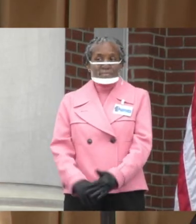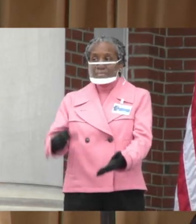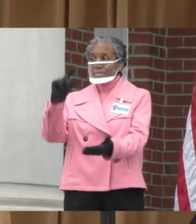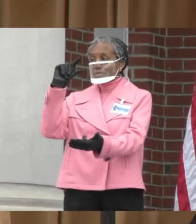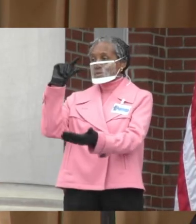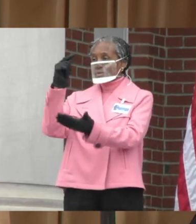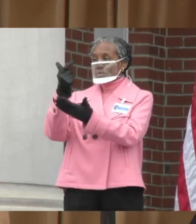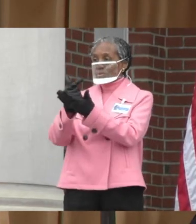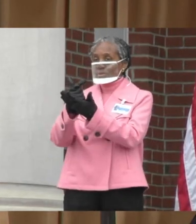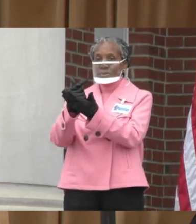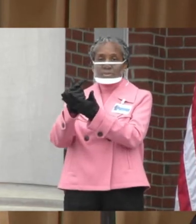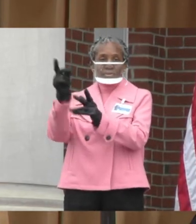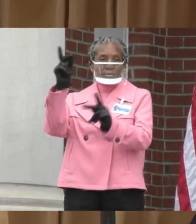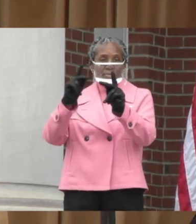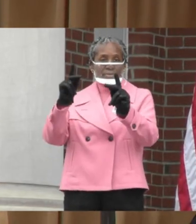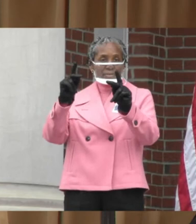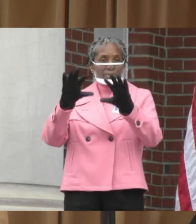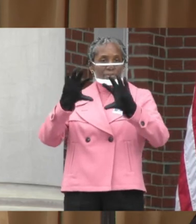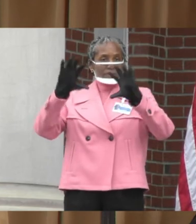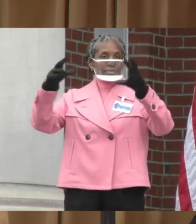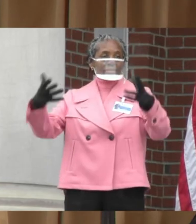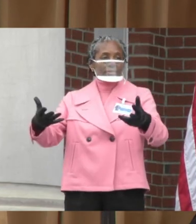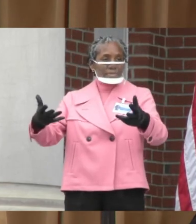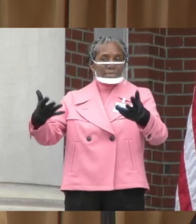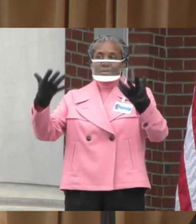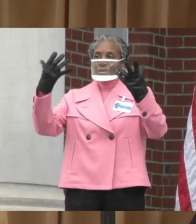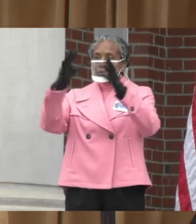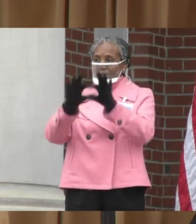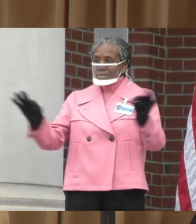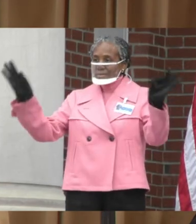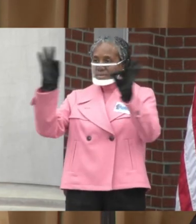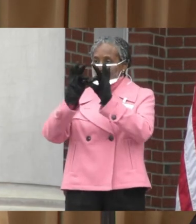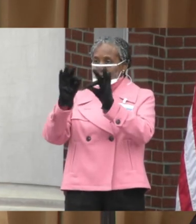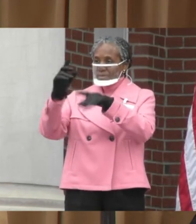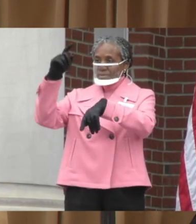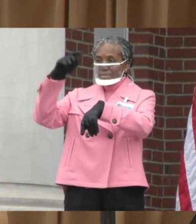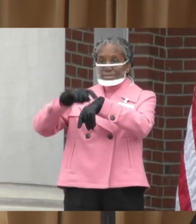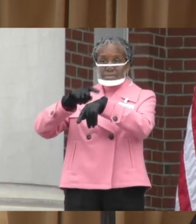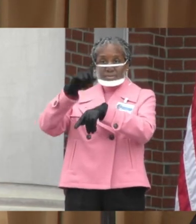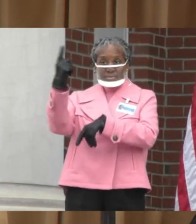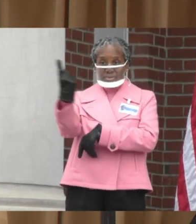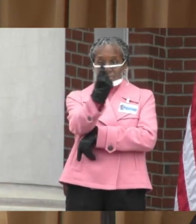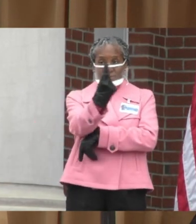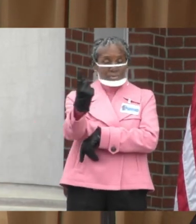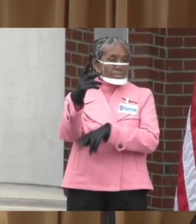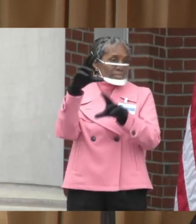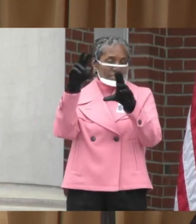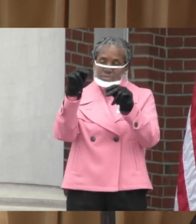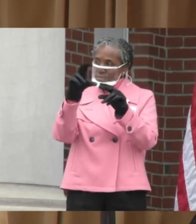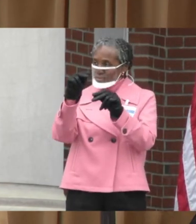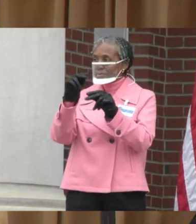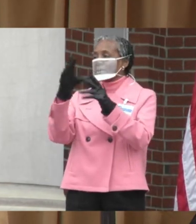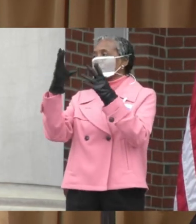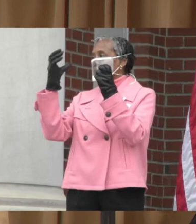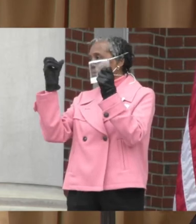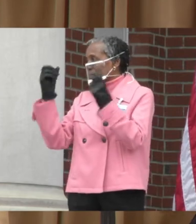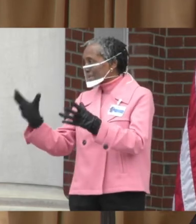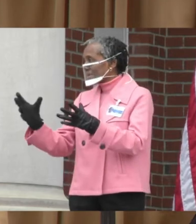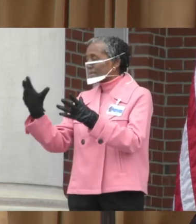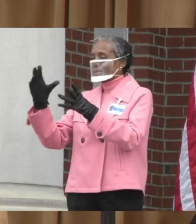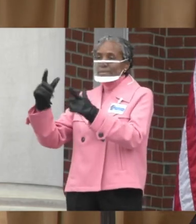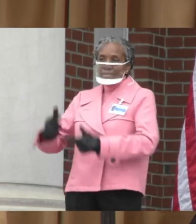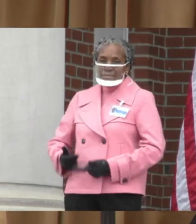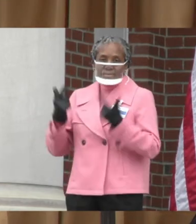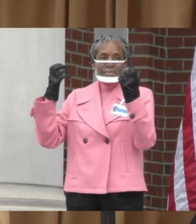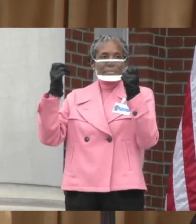Graduates, you have not reached this important milestone alone. You have important people in your lives who have helped you along in this